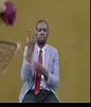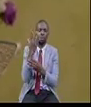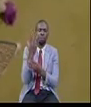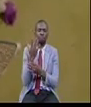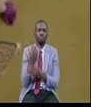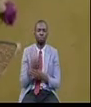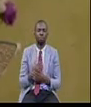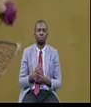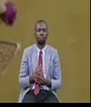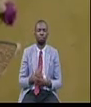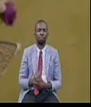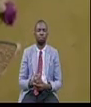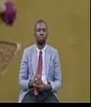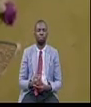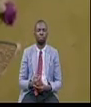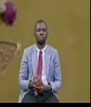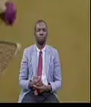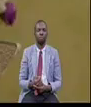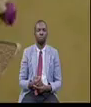seated?